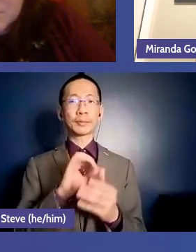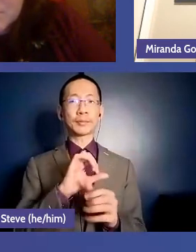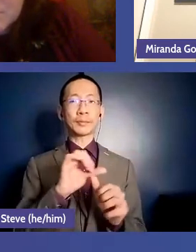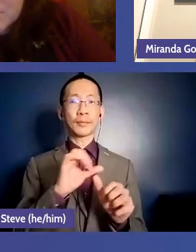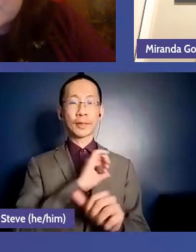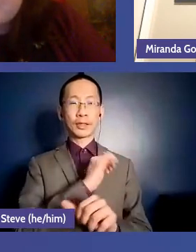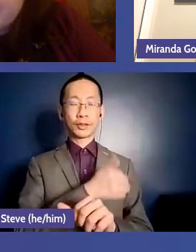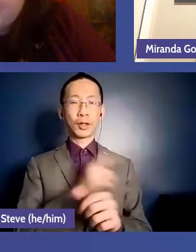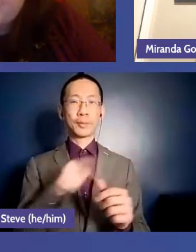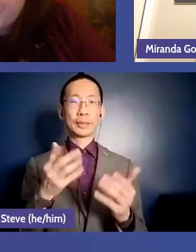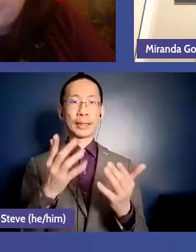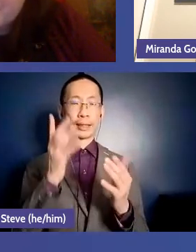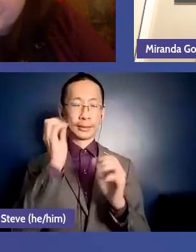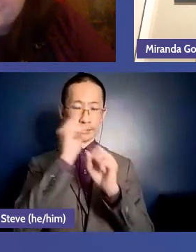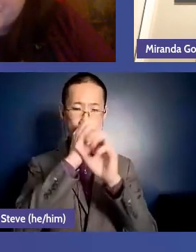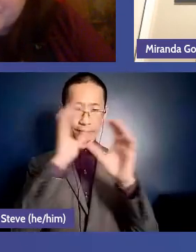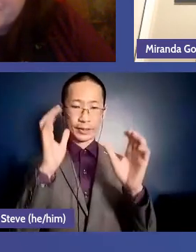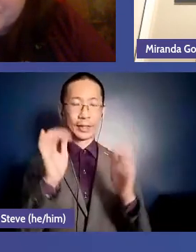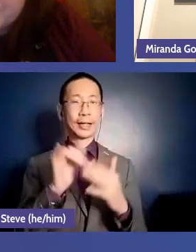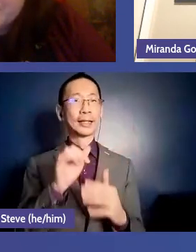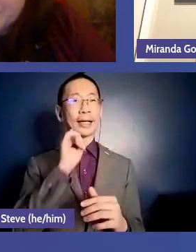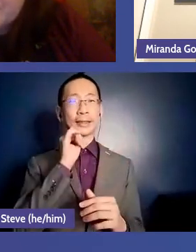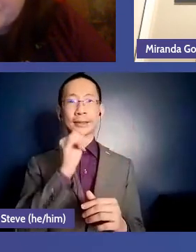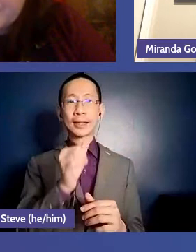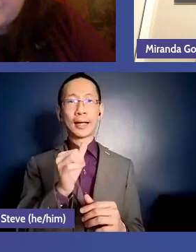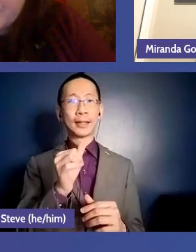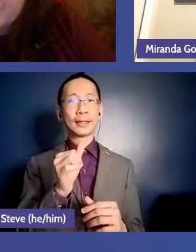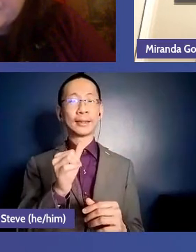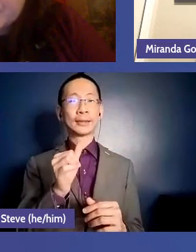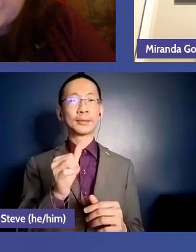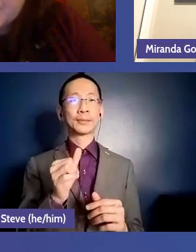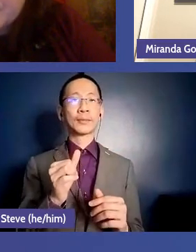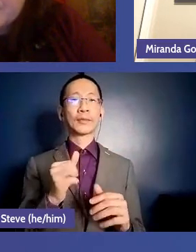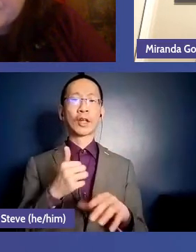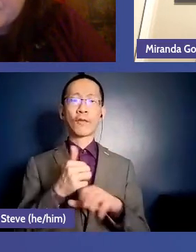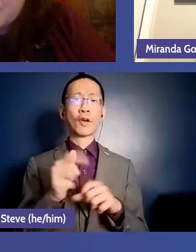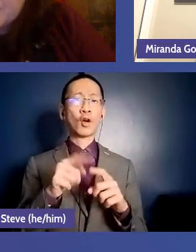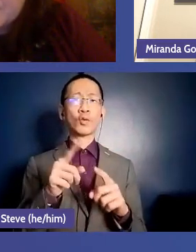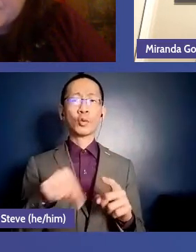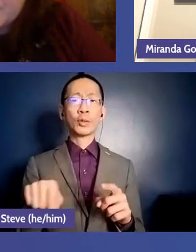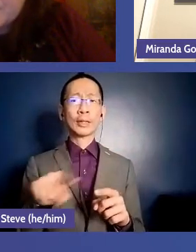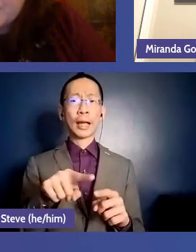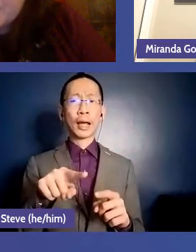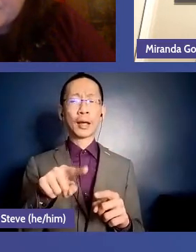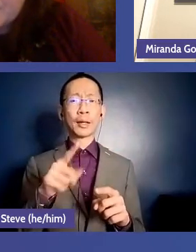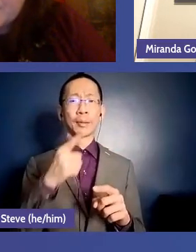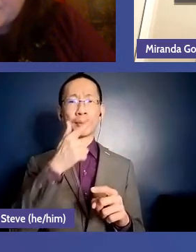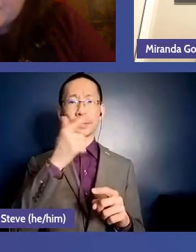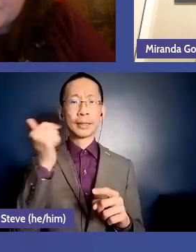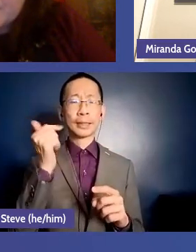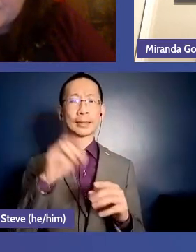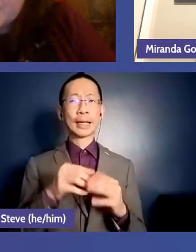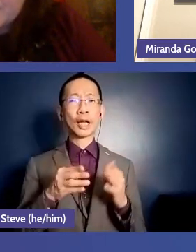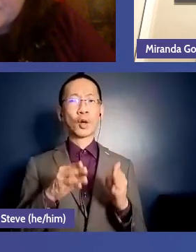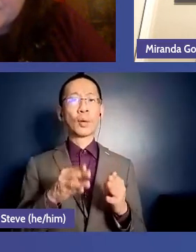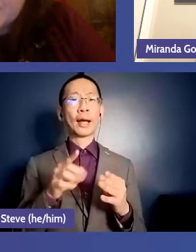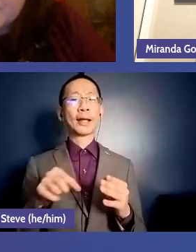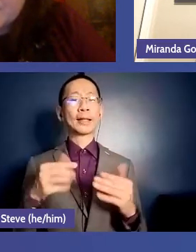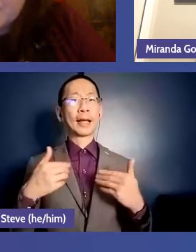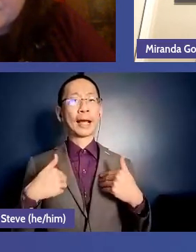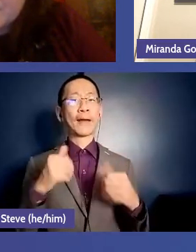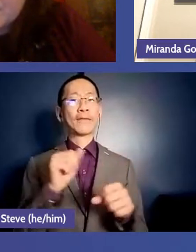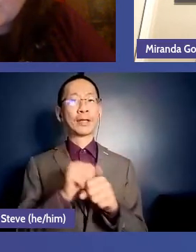me for, right? Like, and that's not a fault to them, because in a way they have a job to